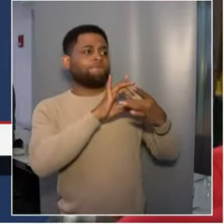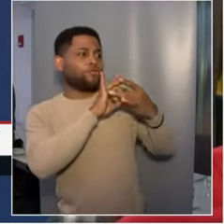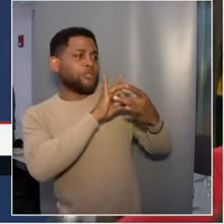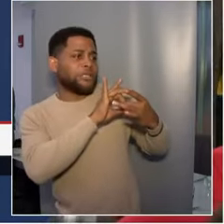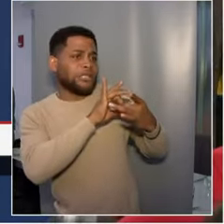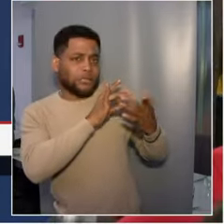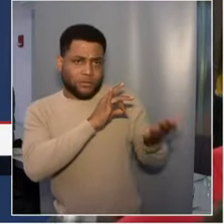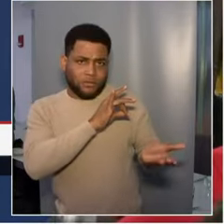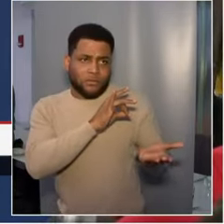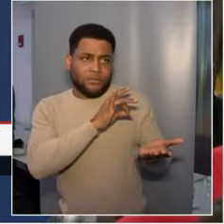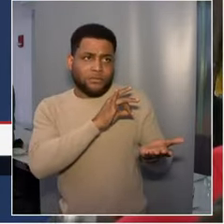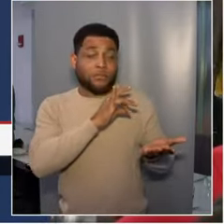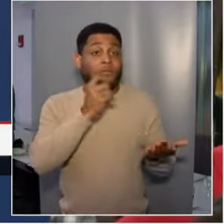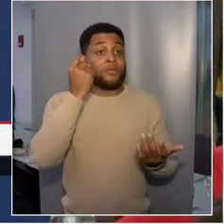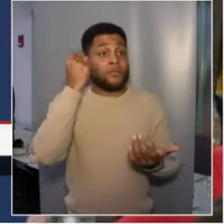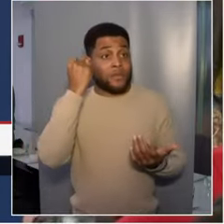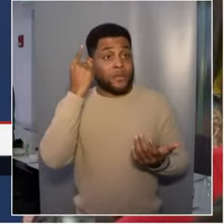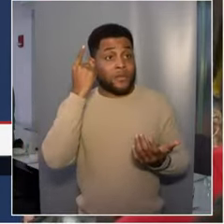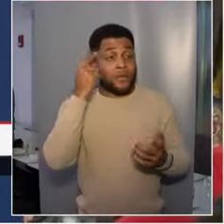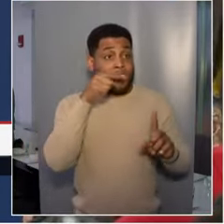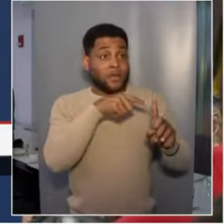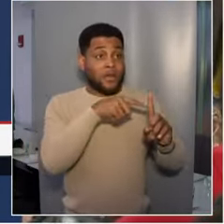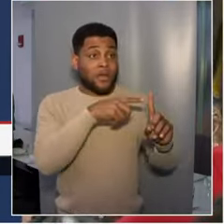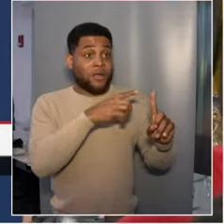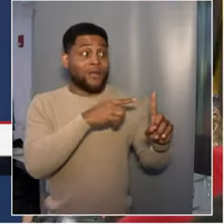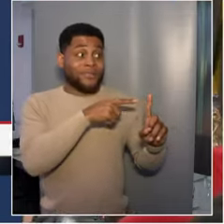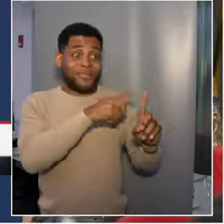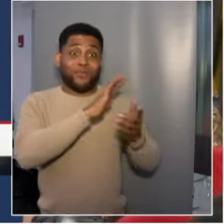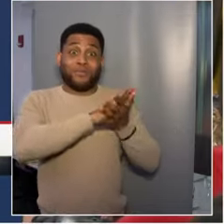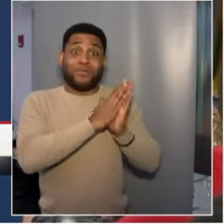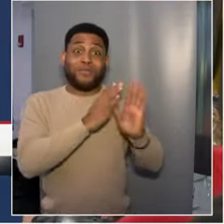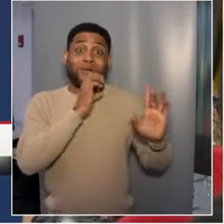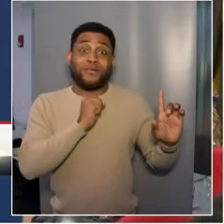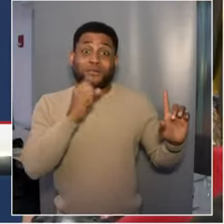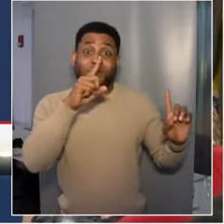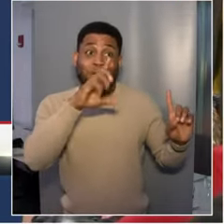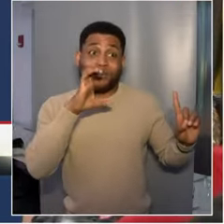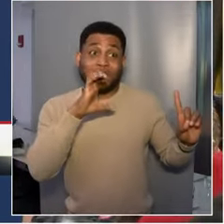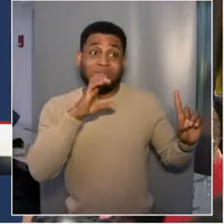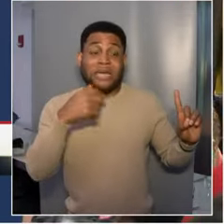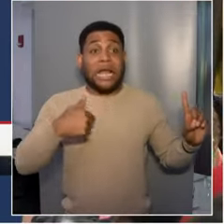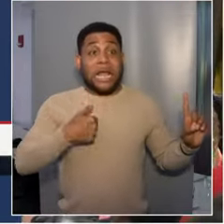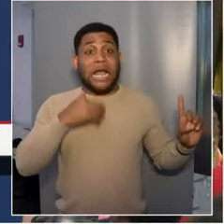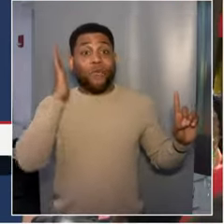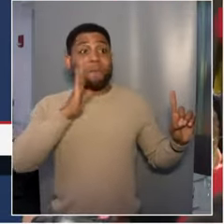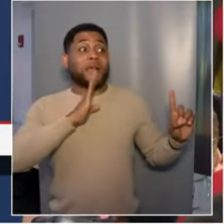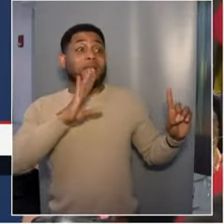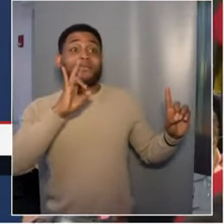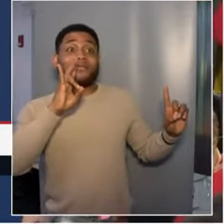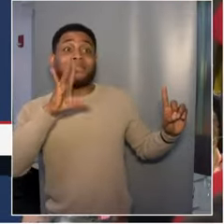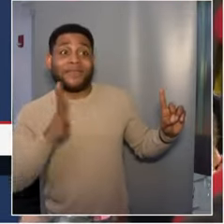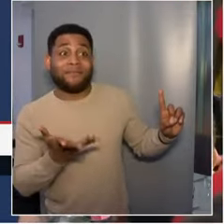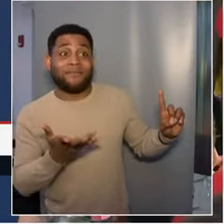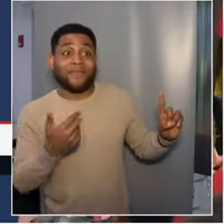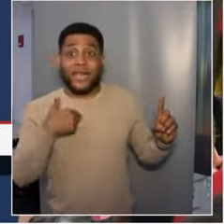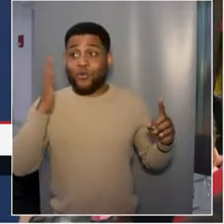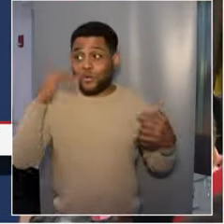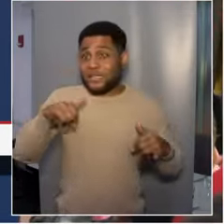be 100, I'll be 75, and I'm going to be here. I'm going to be here to watch